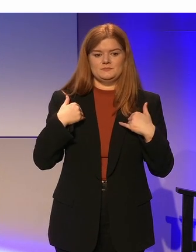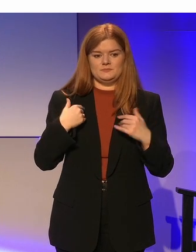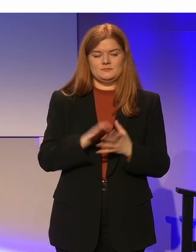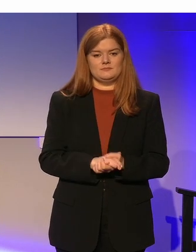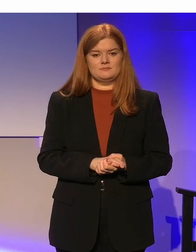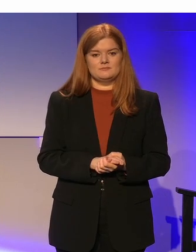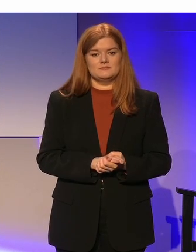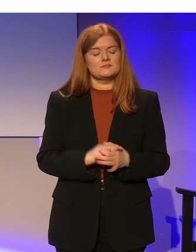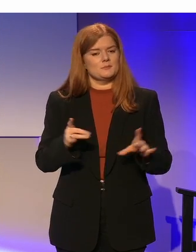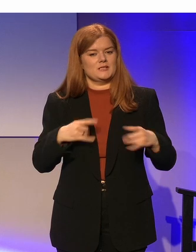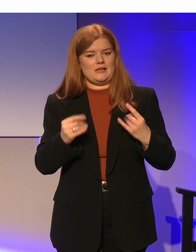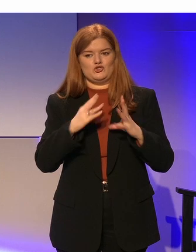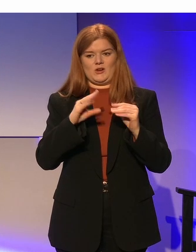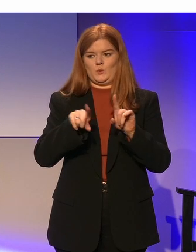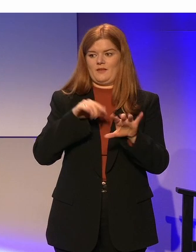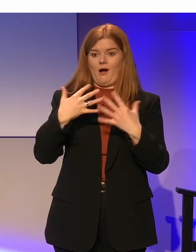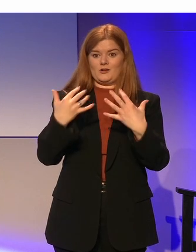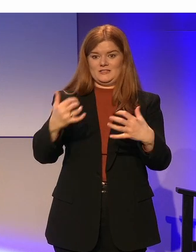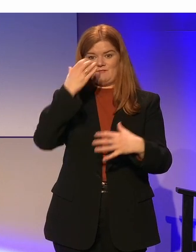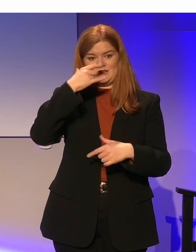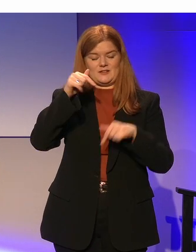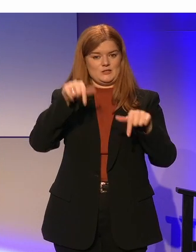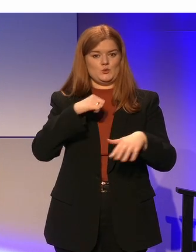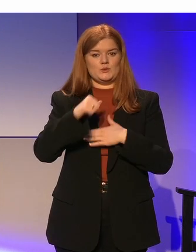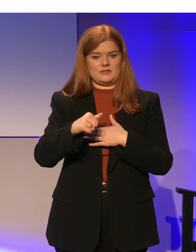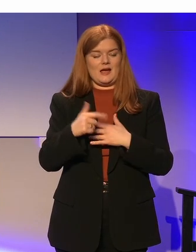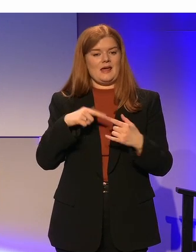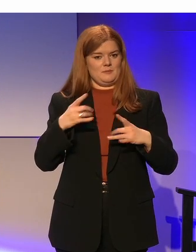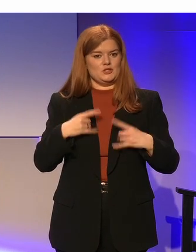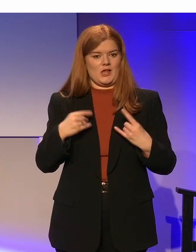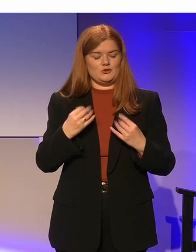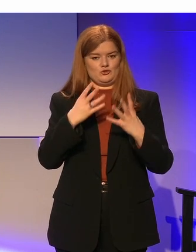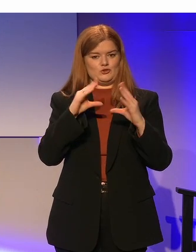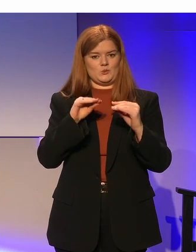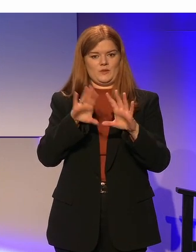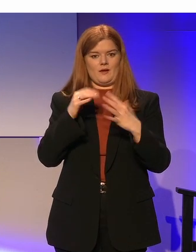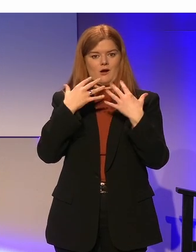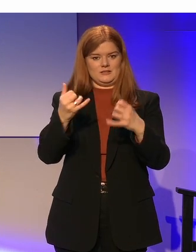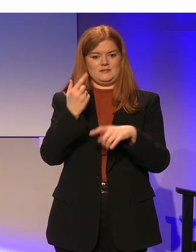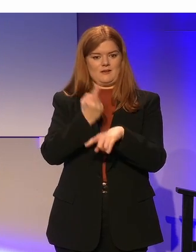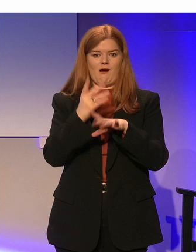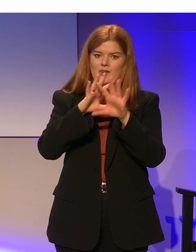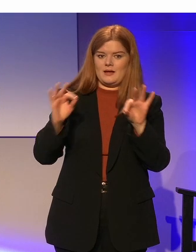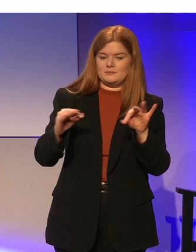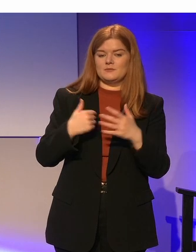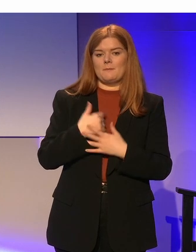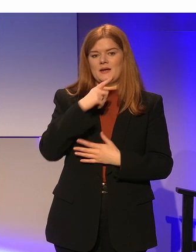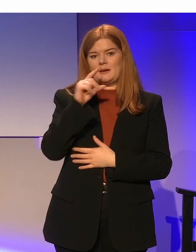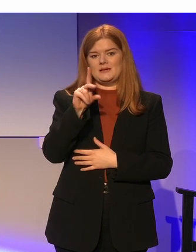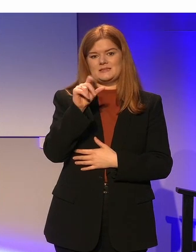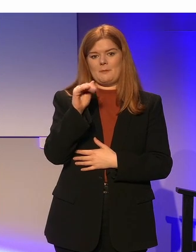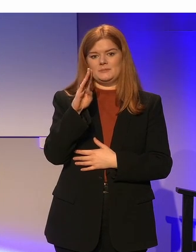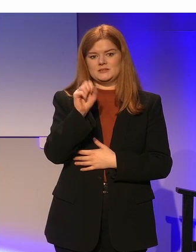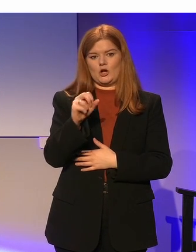morning, delighted to talk to the audience present today, and delighted to talk to the audience present online. My name's